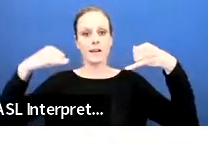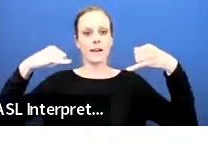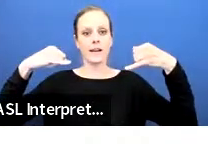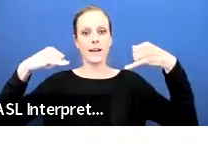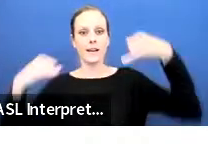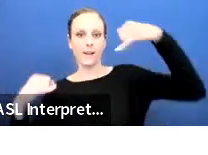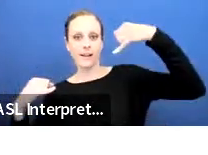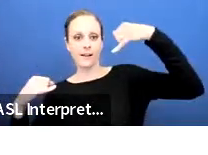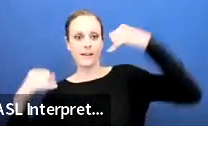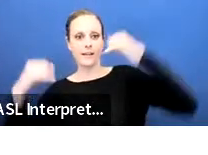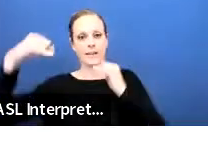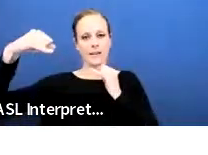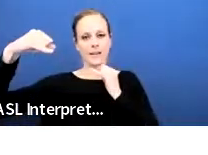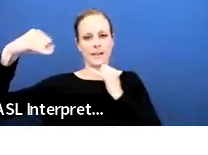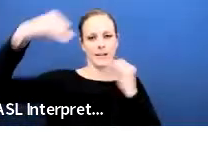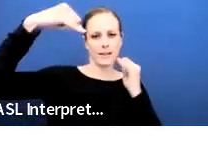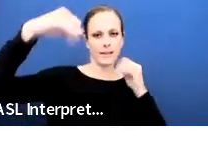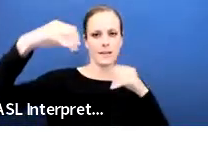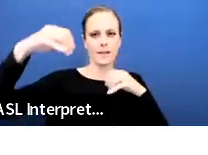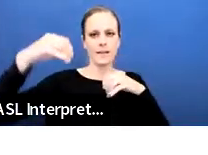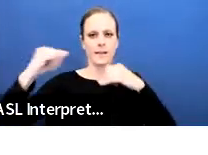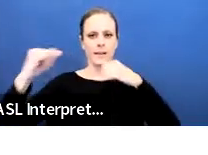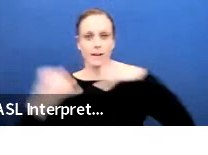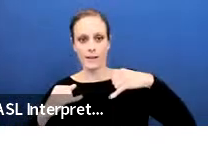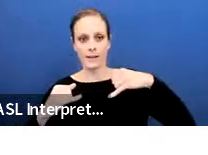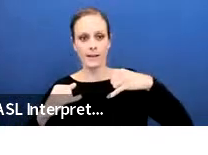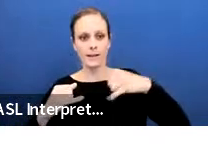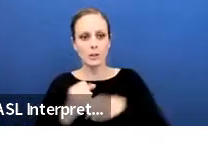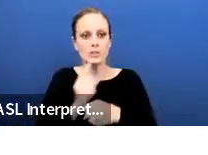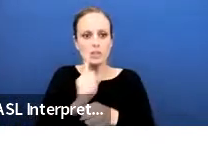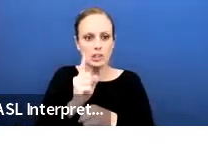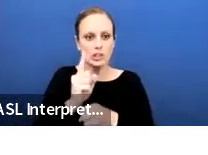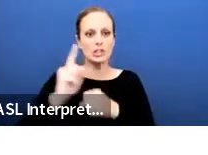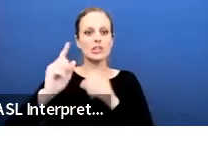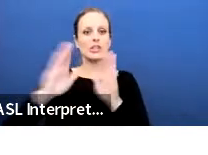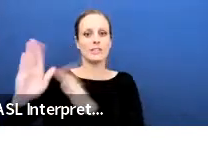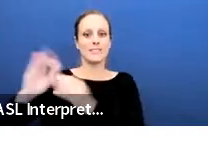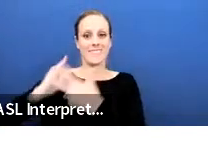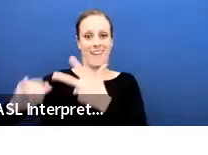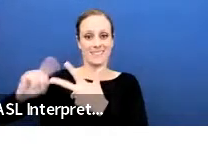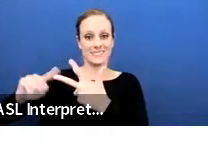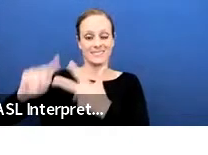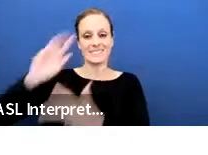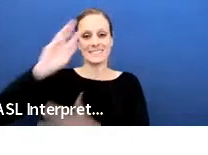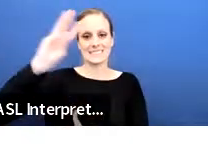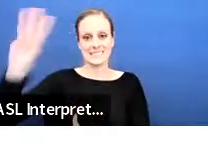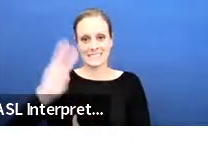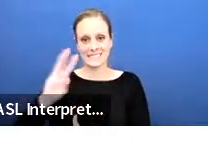people in each of the 4 districts. Okay, next slide, please.